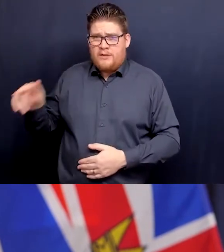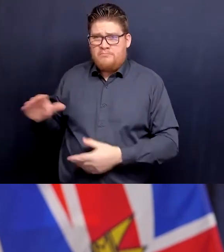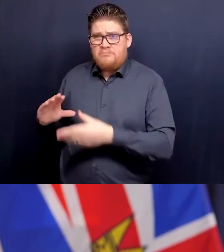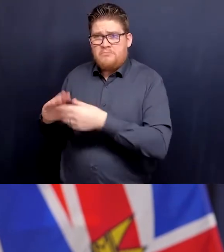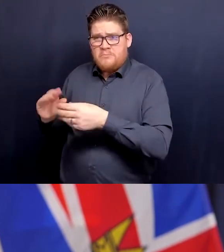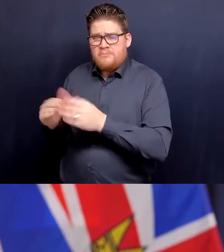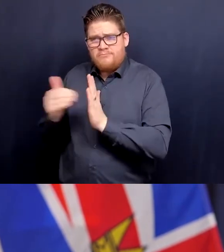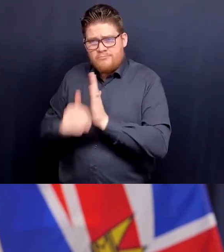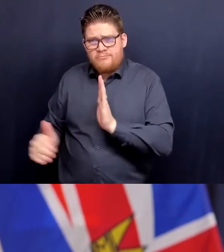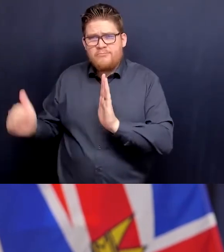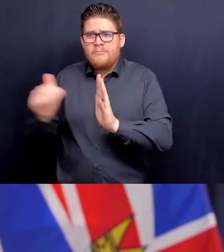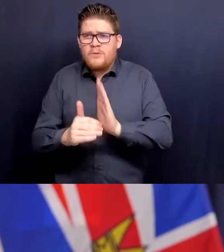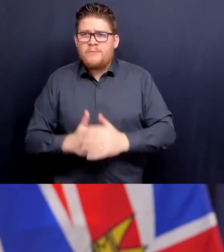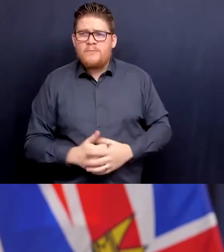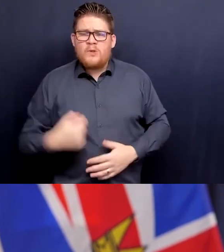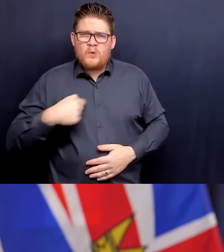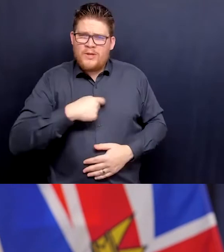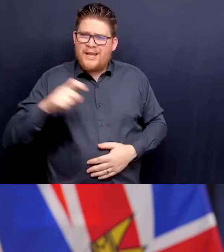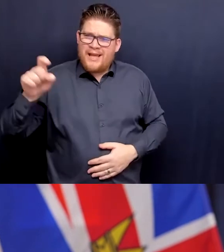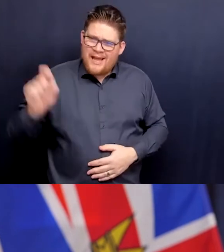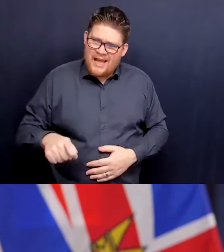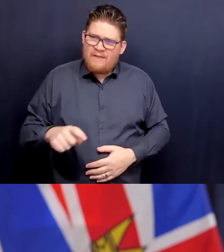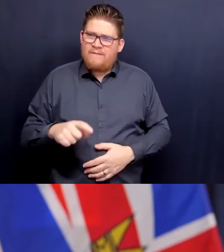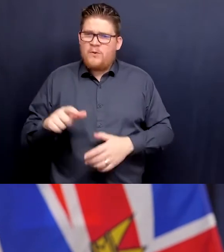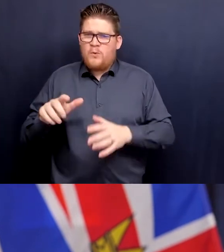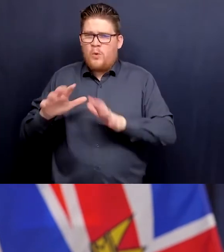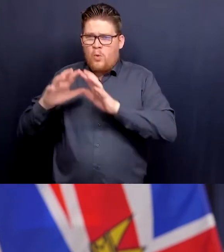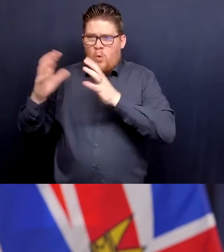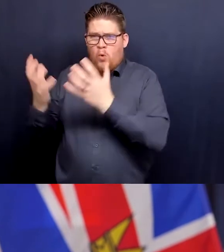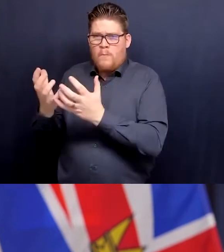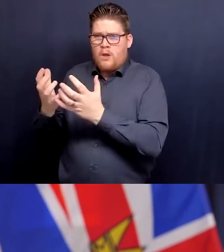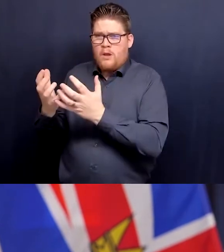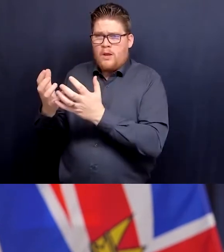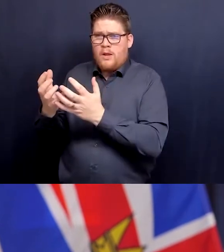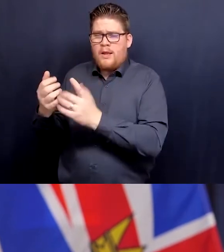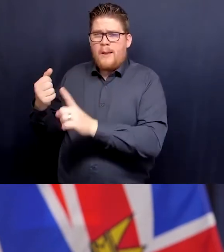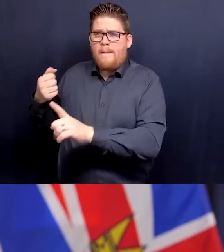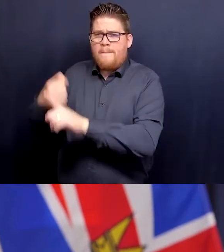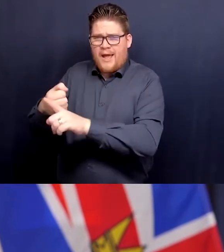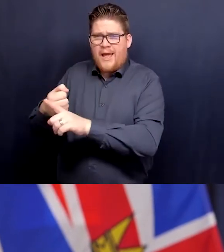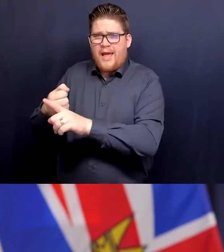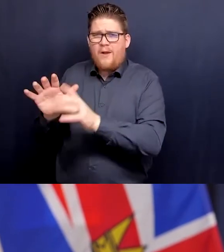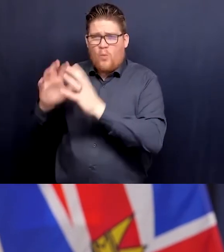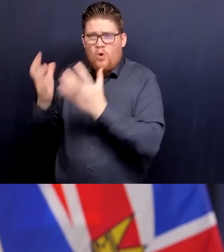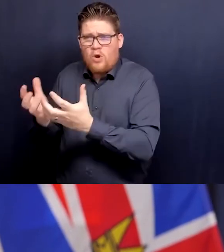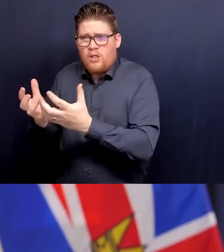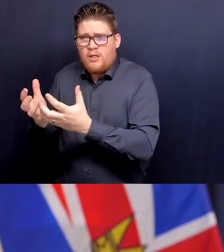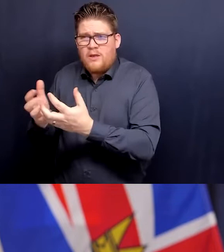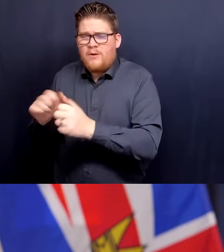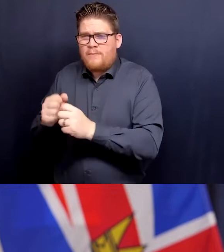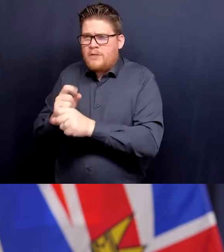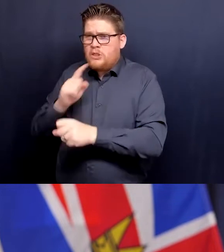vaccinate people throughout the world, around the world, in every part of the world. I mean, we have to learn surely a